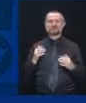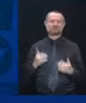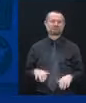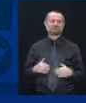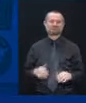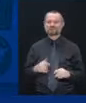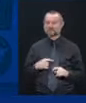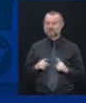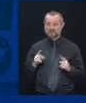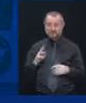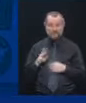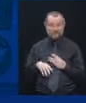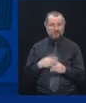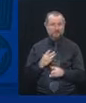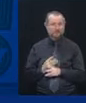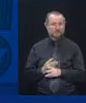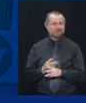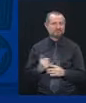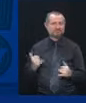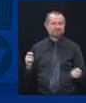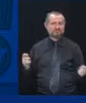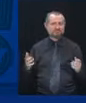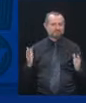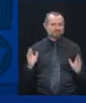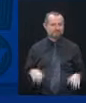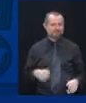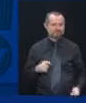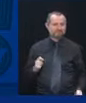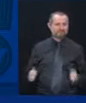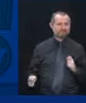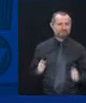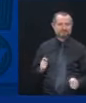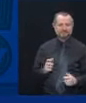times, and we have to address them.